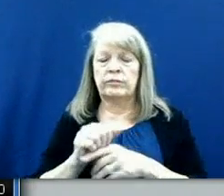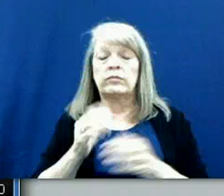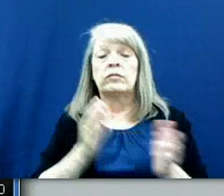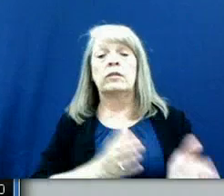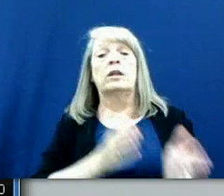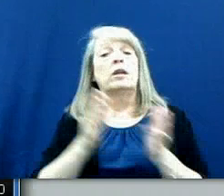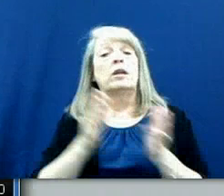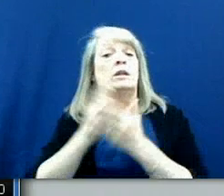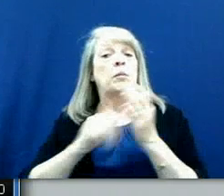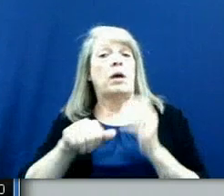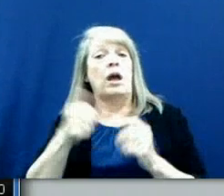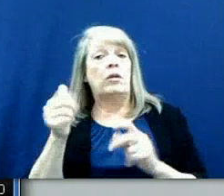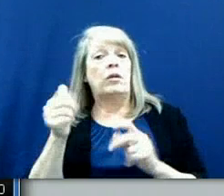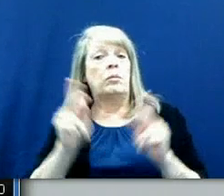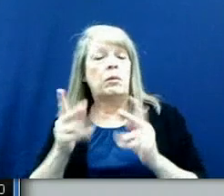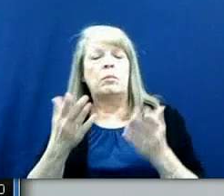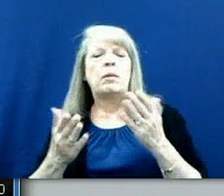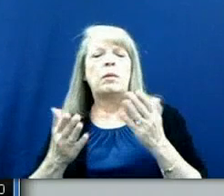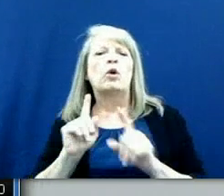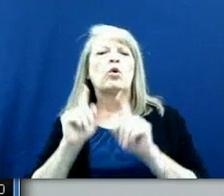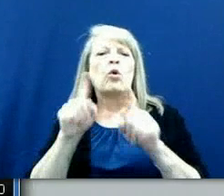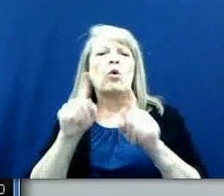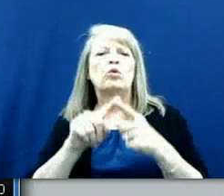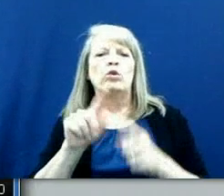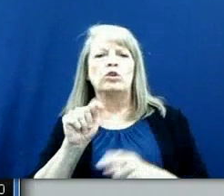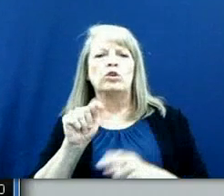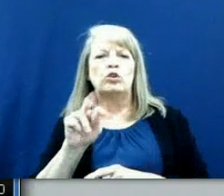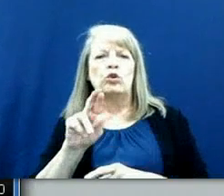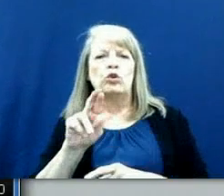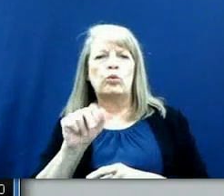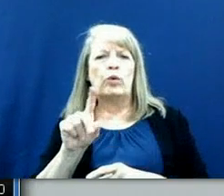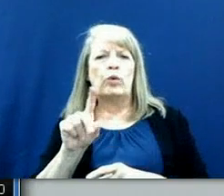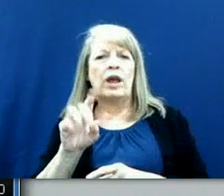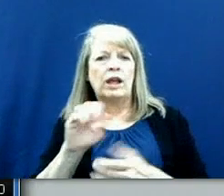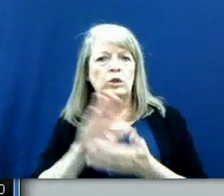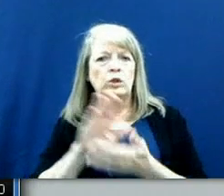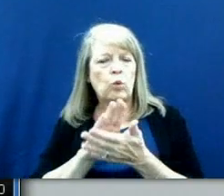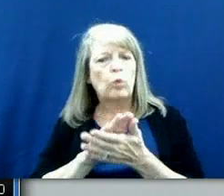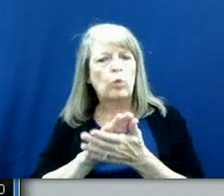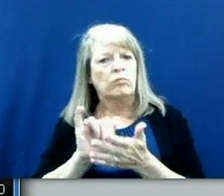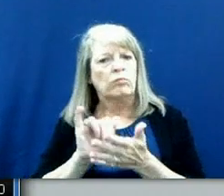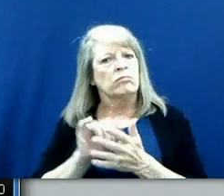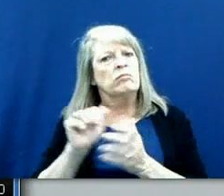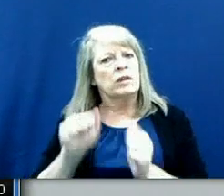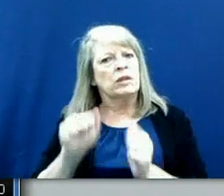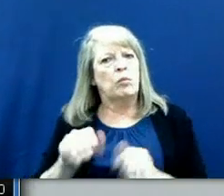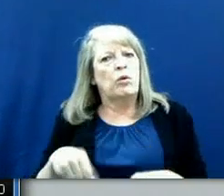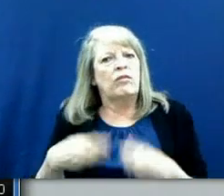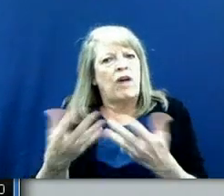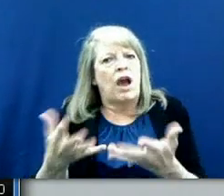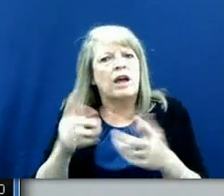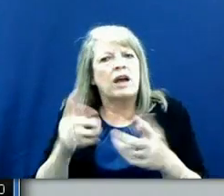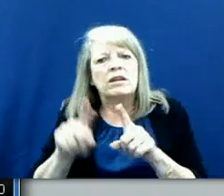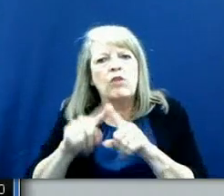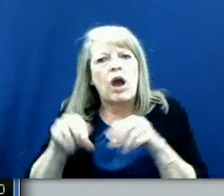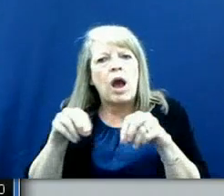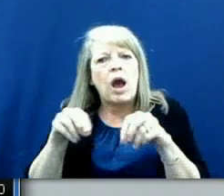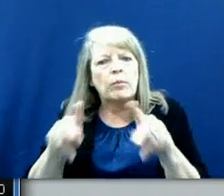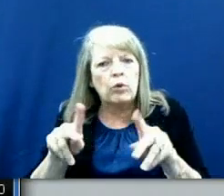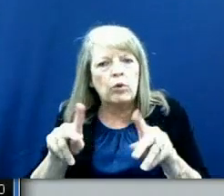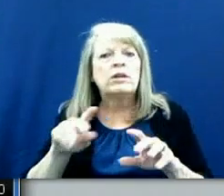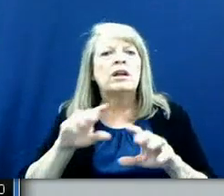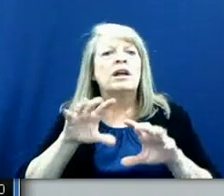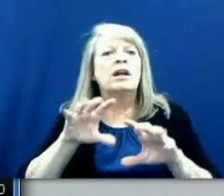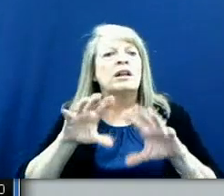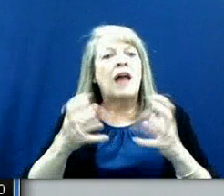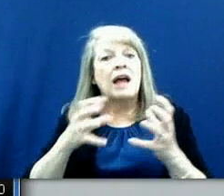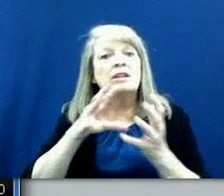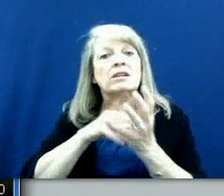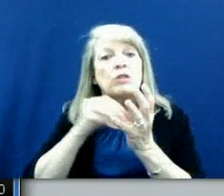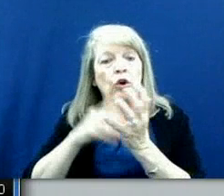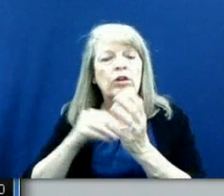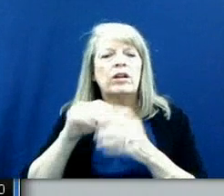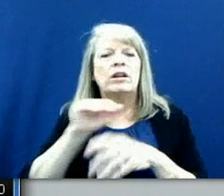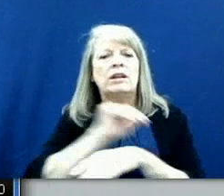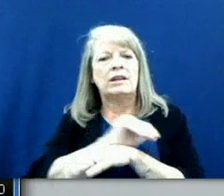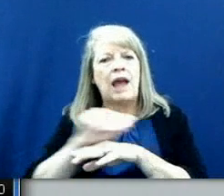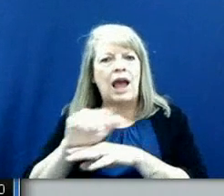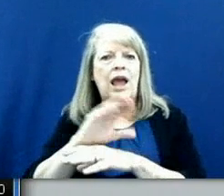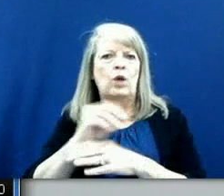Others may attend trade schools that offer training opportunities with courses at nights and on weekends.